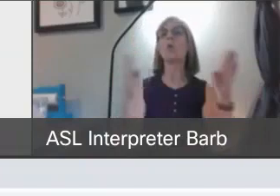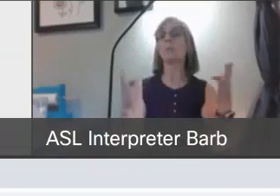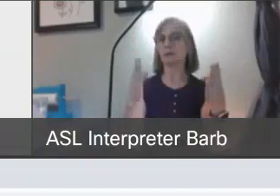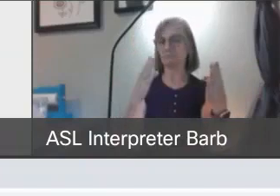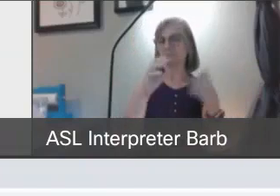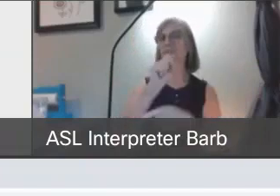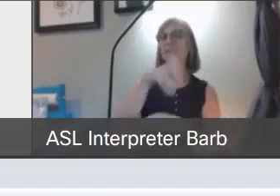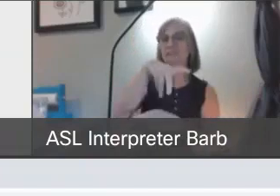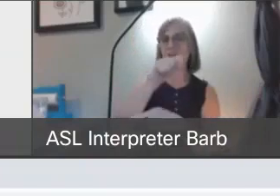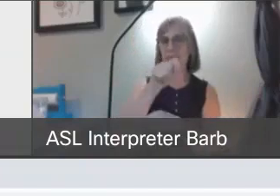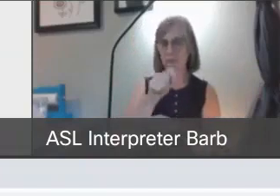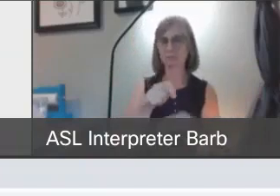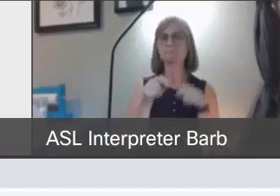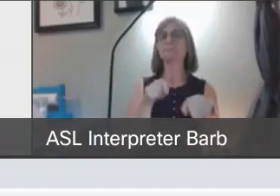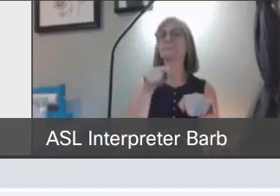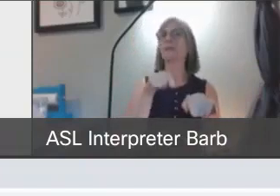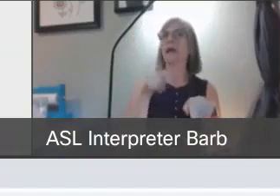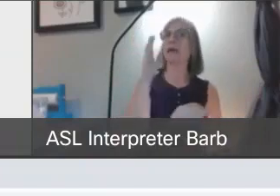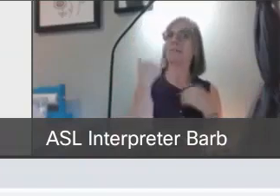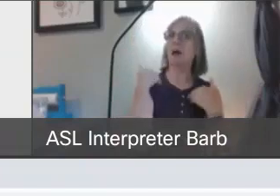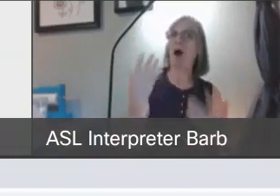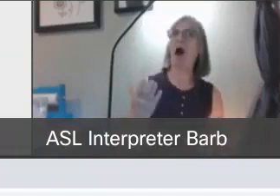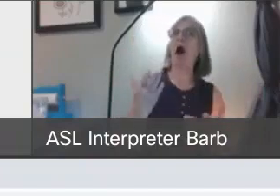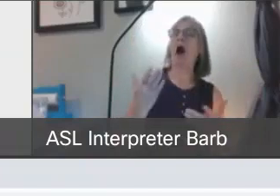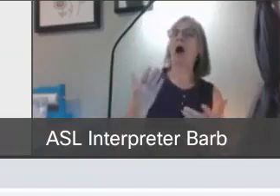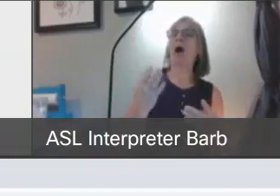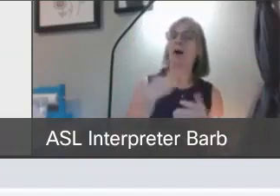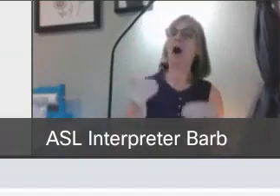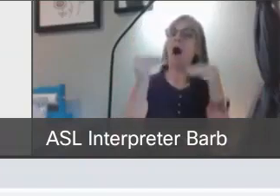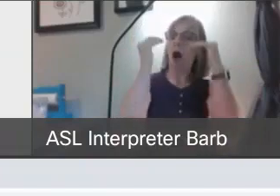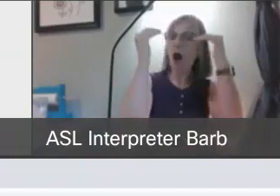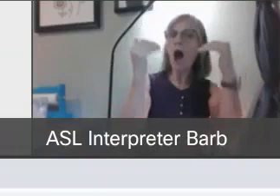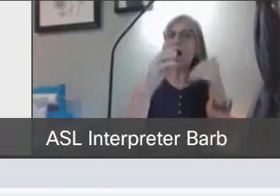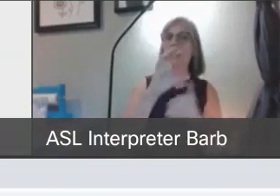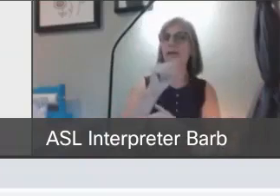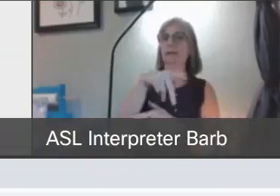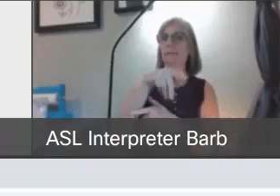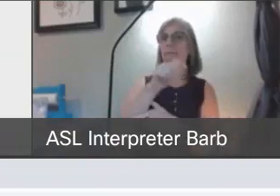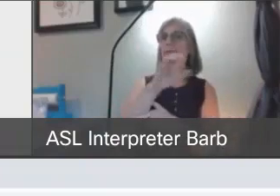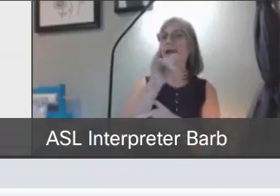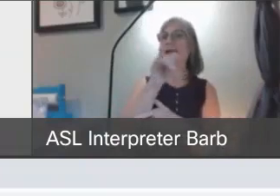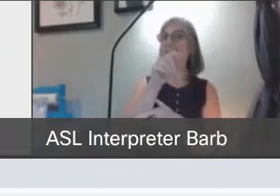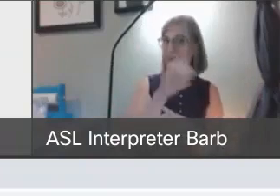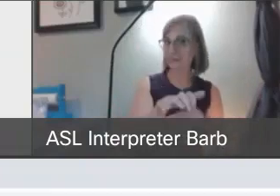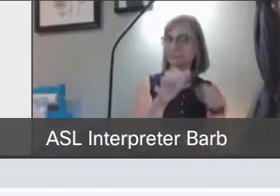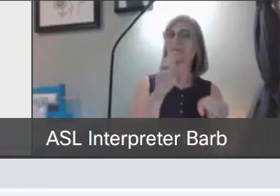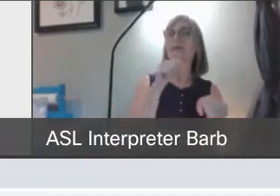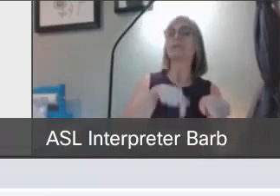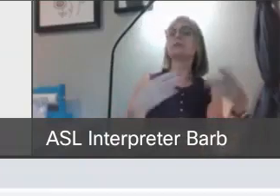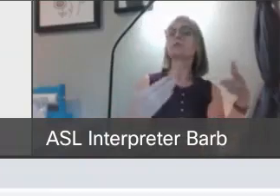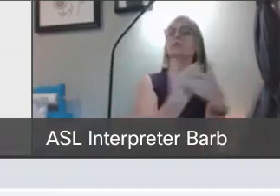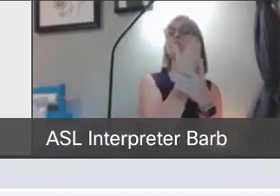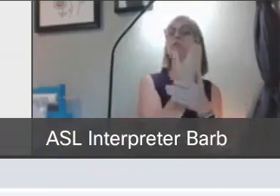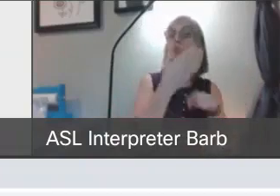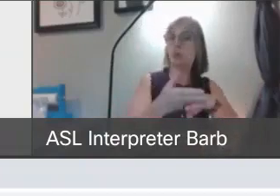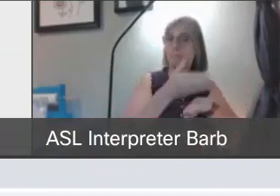service. And it's coming to this division quite soon. And when it does, Line 2 will be replaced by the new and improved